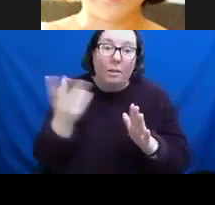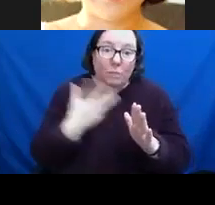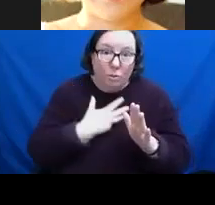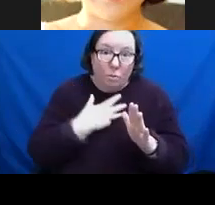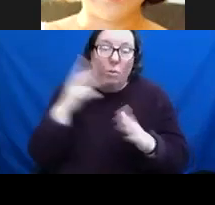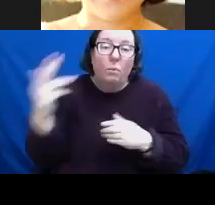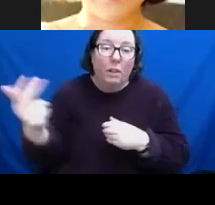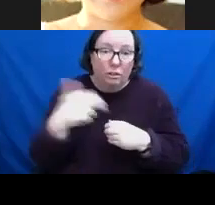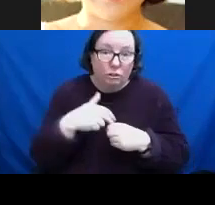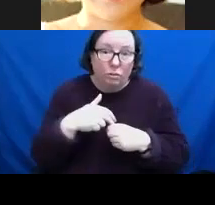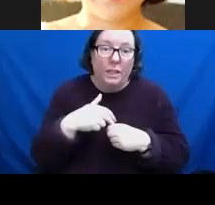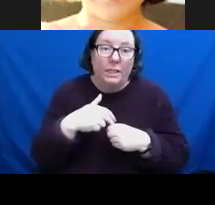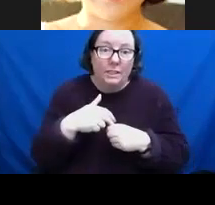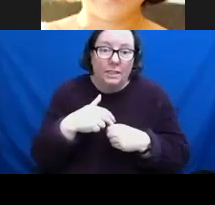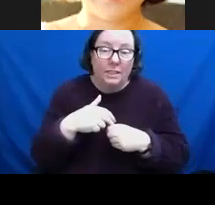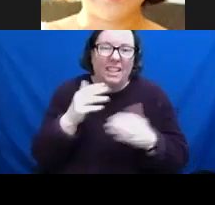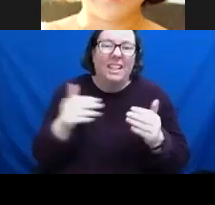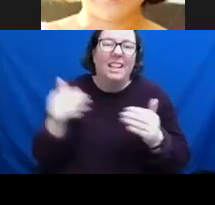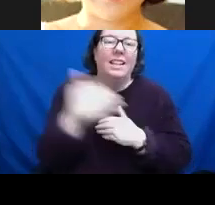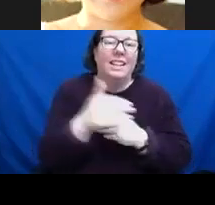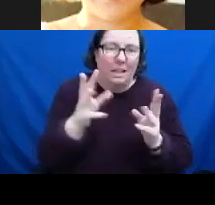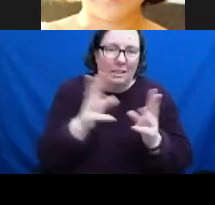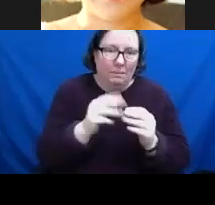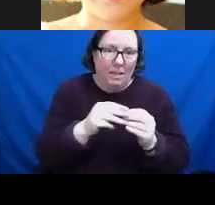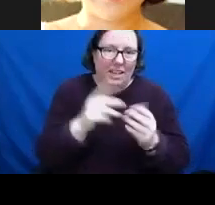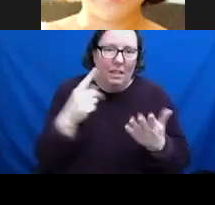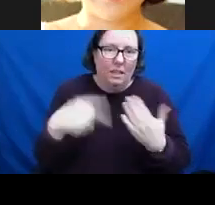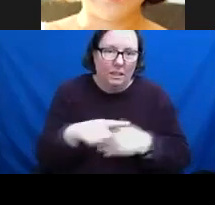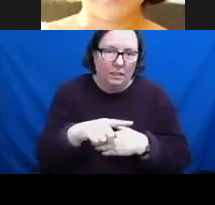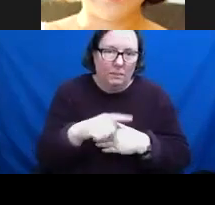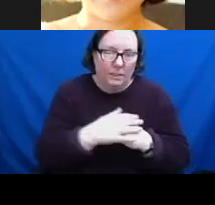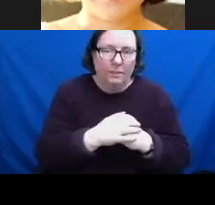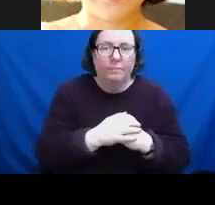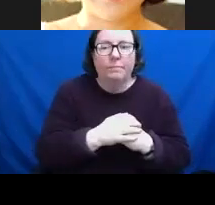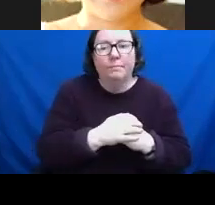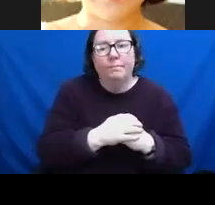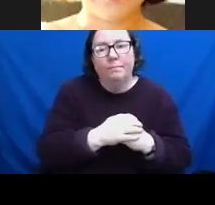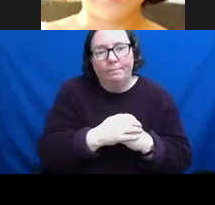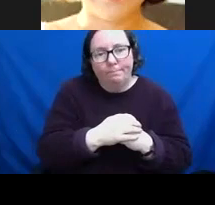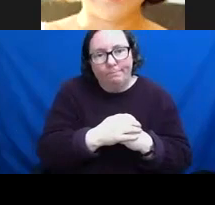be joining us at the next meeting next week.